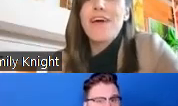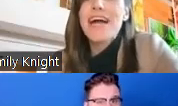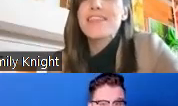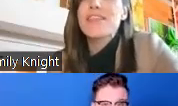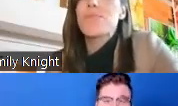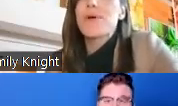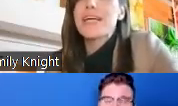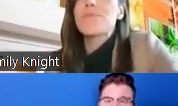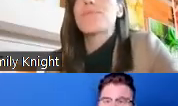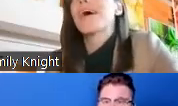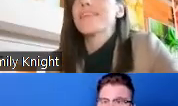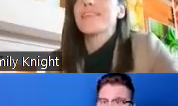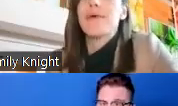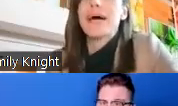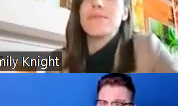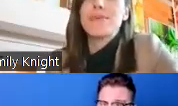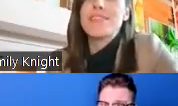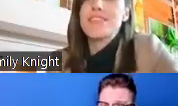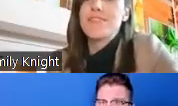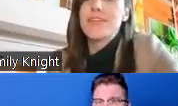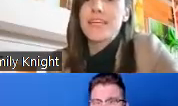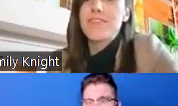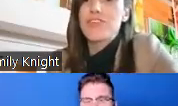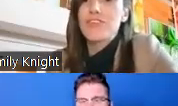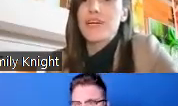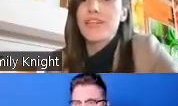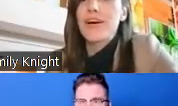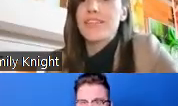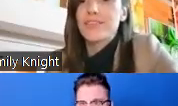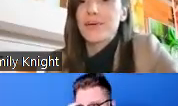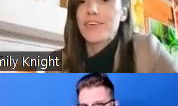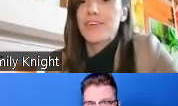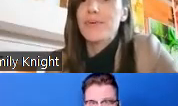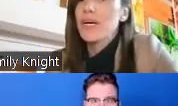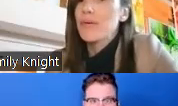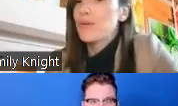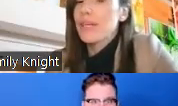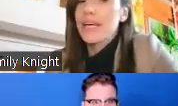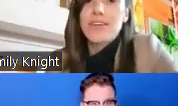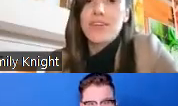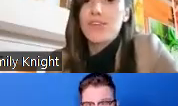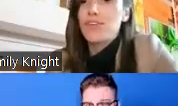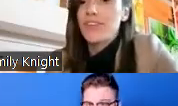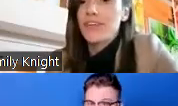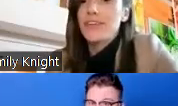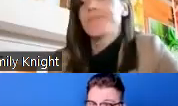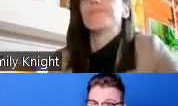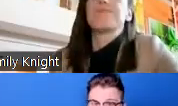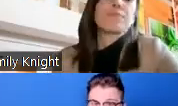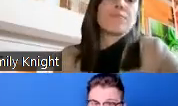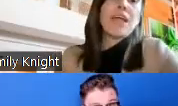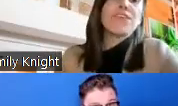the fact that the brain processes body movements differently for children on the autism spectrum was related to their social